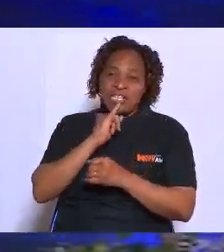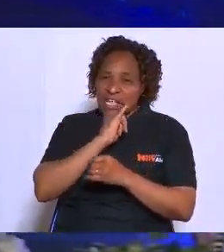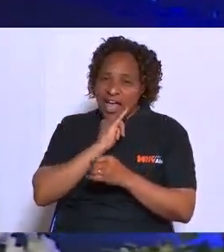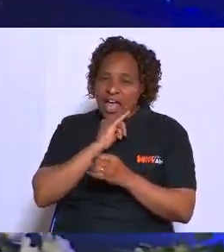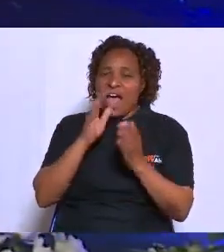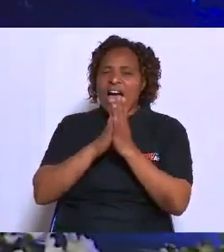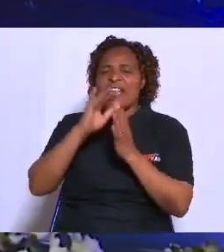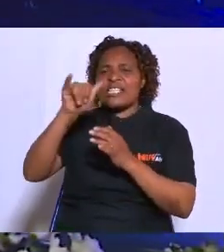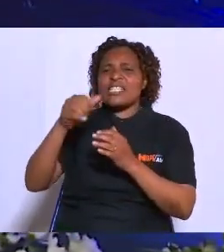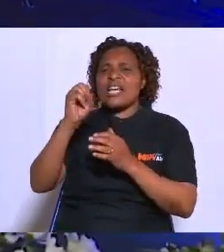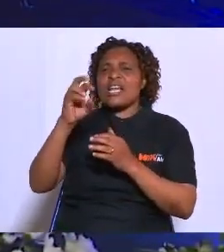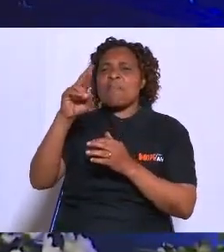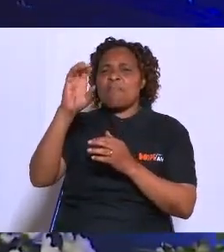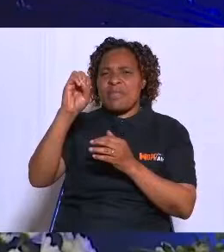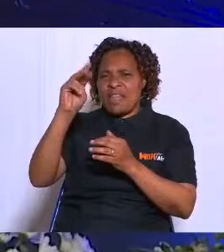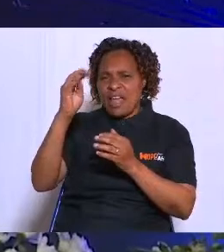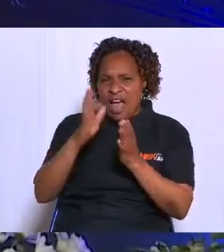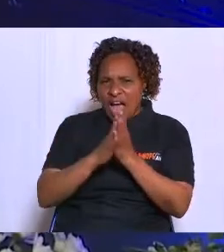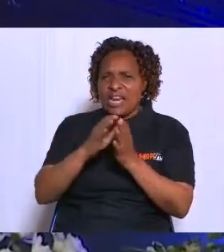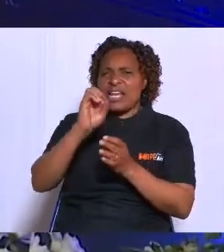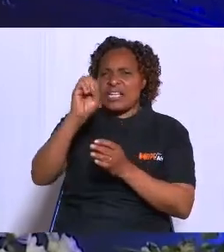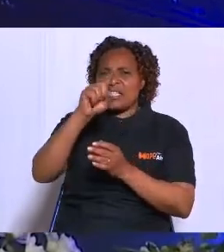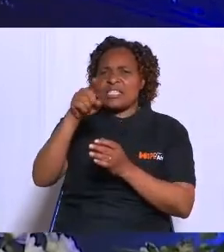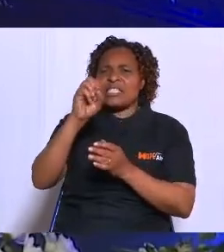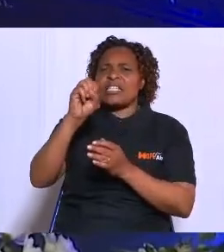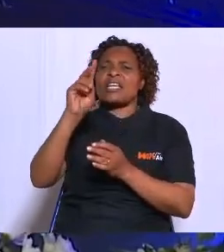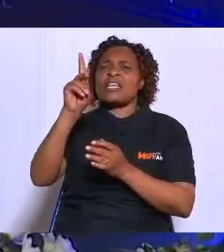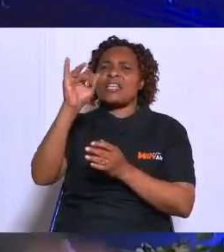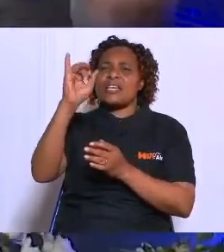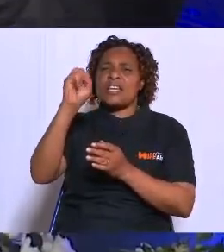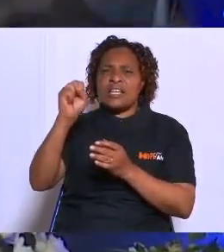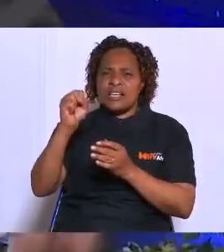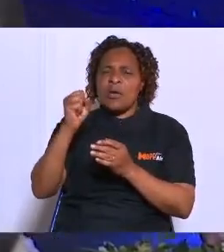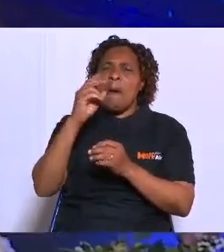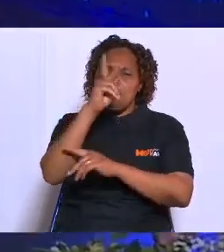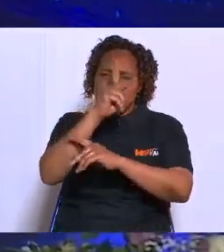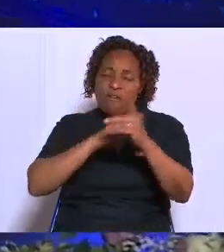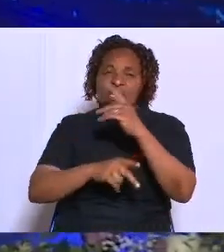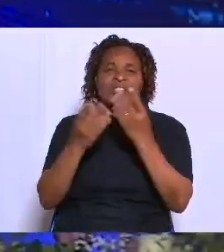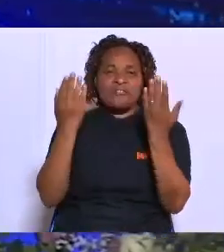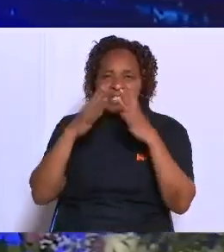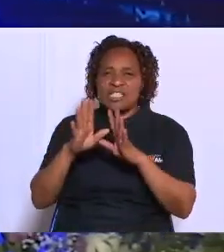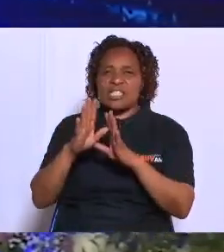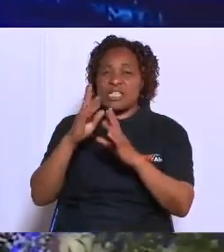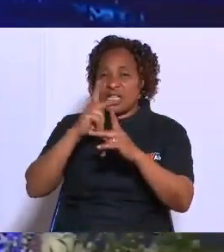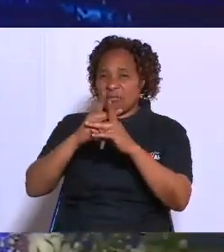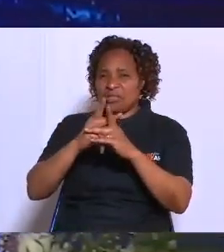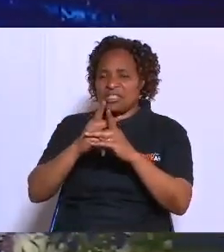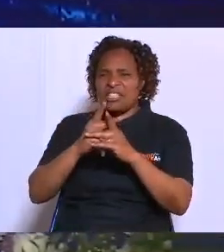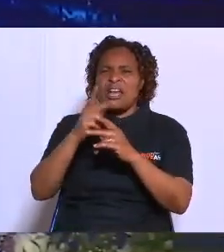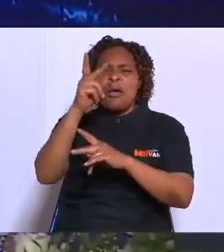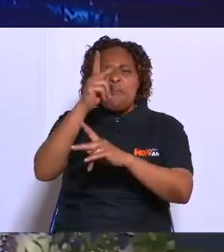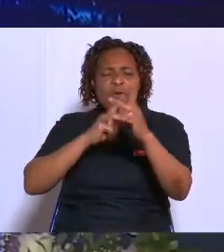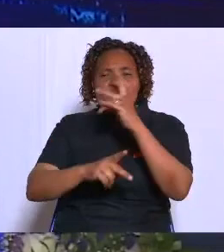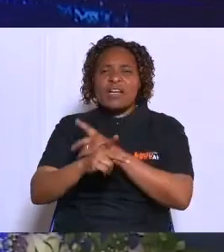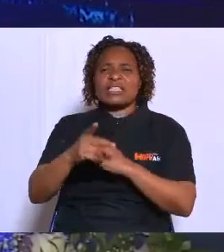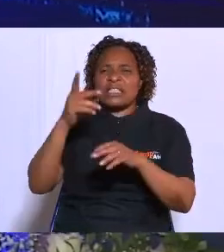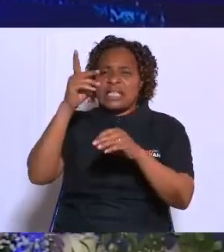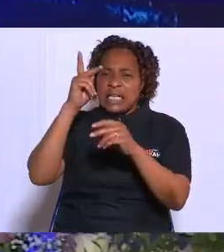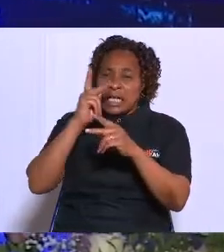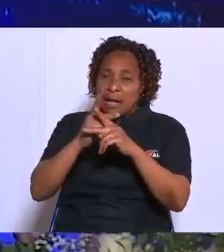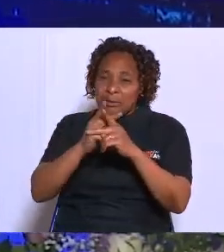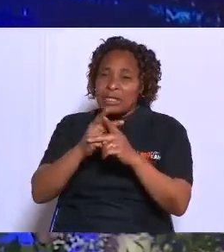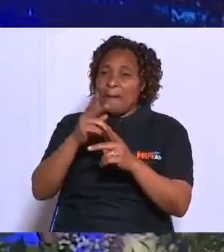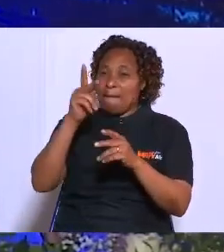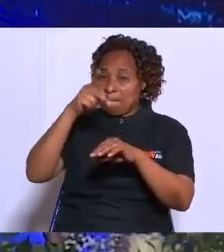in Jeremiah and Ezekiel and all the Old Testament prophets if the Sabbath was kept by Peter James and